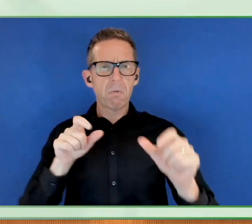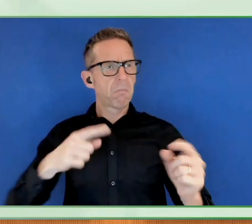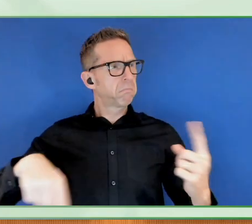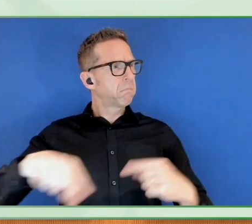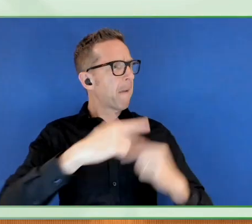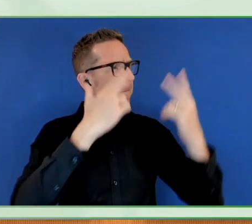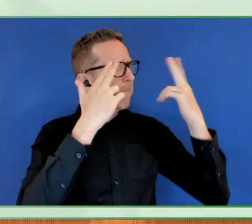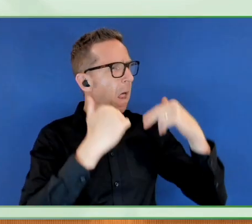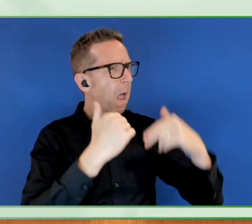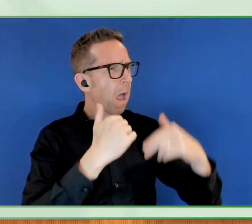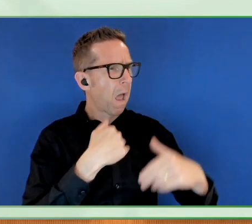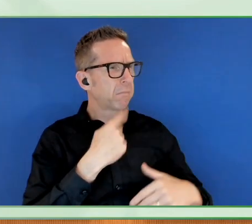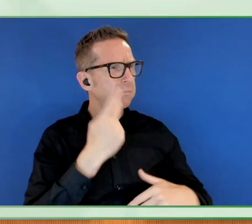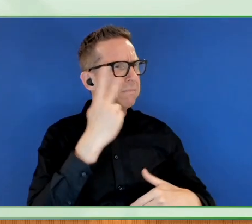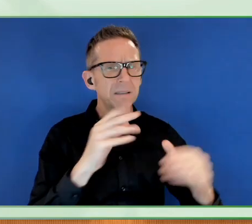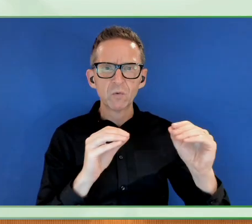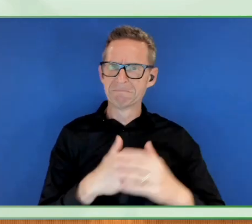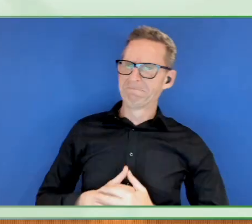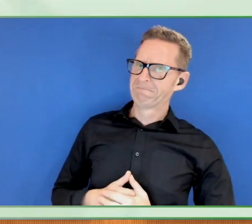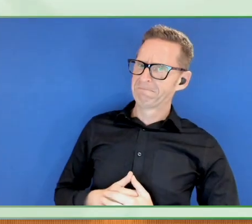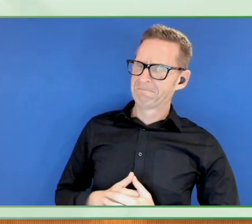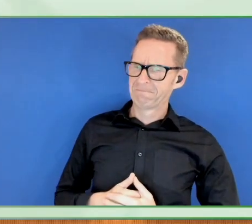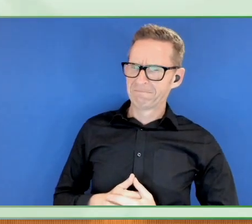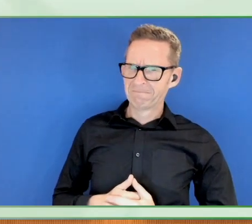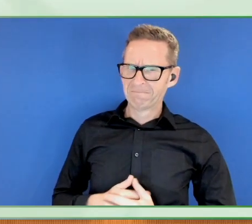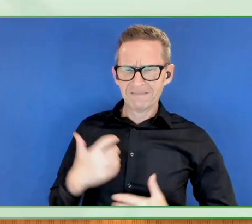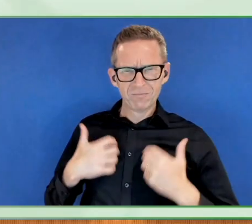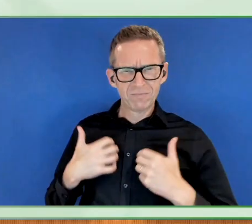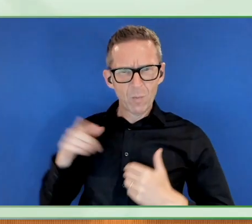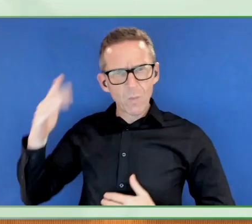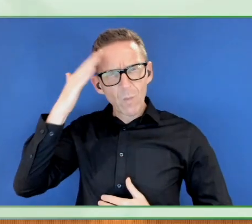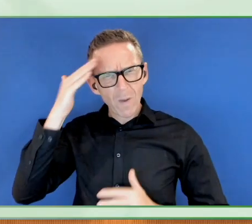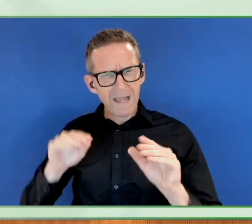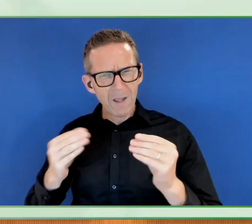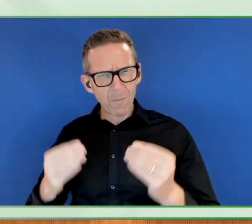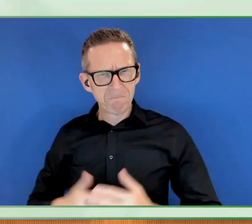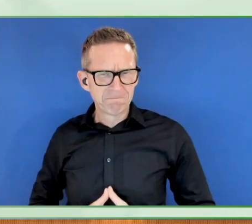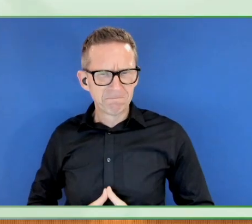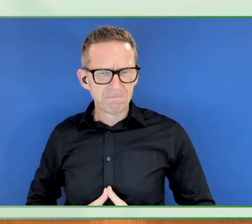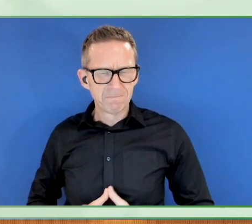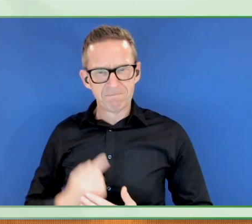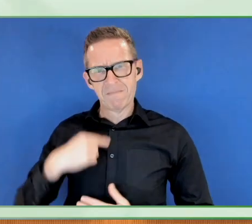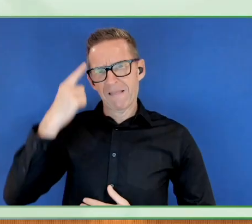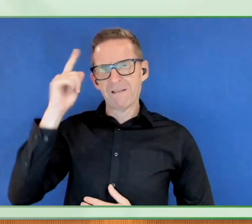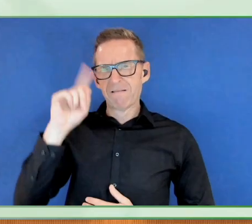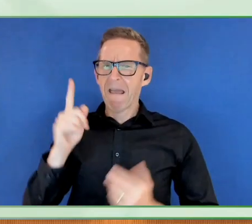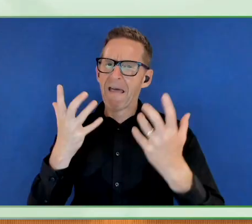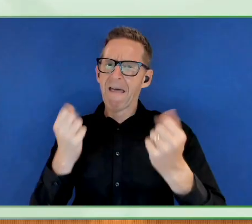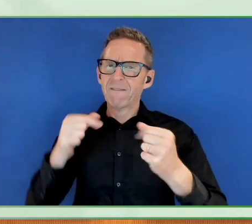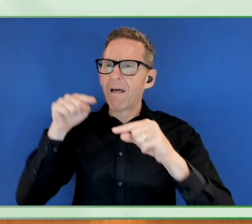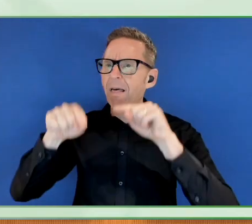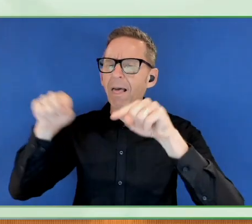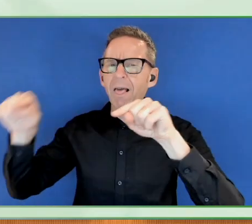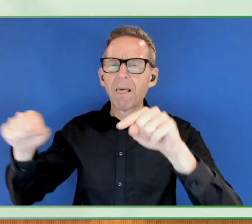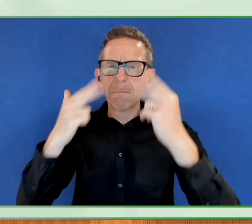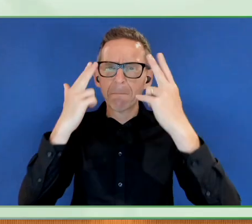interesting thing to say, because I don't think that's true. But I